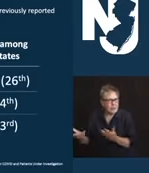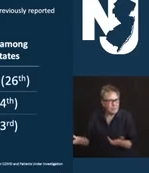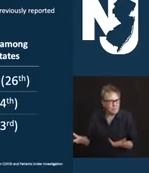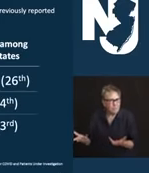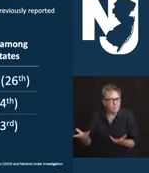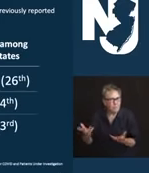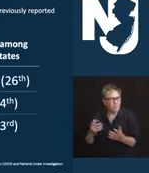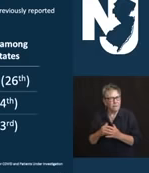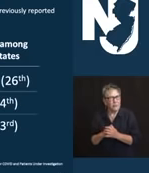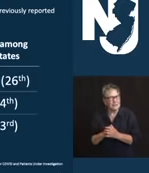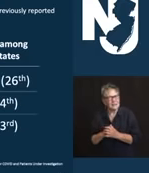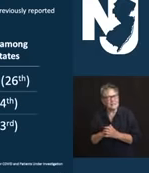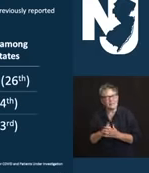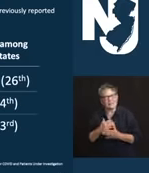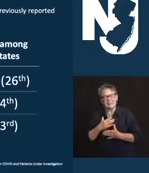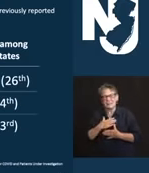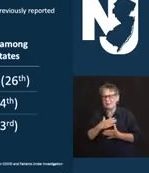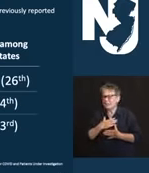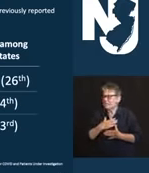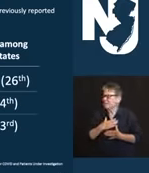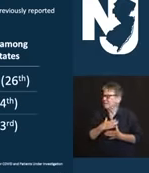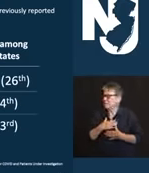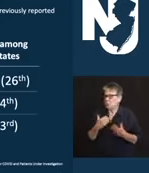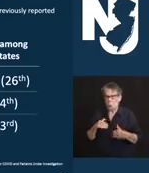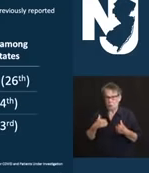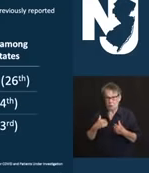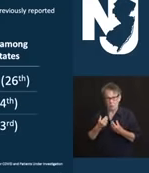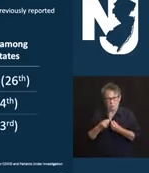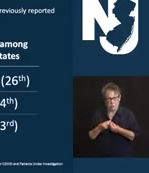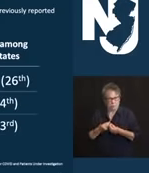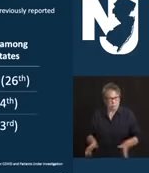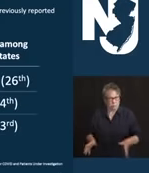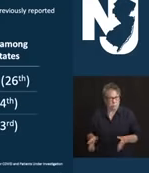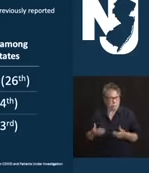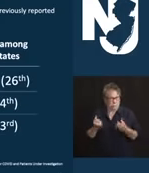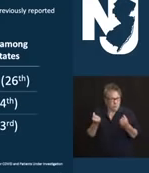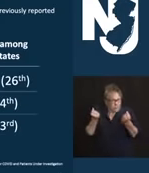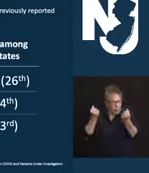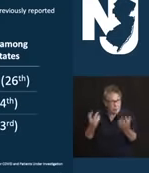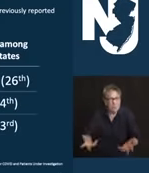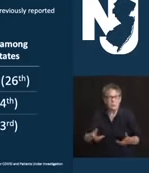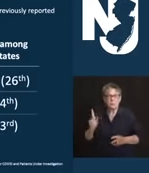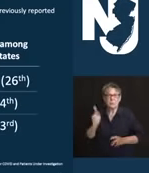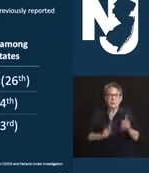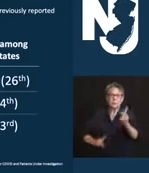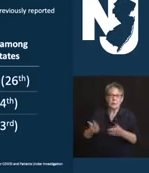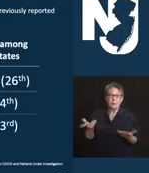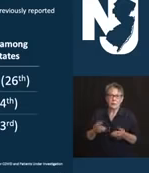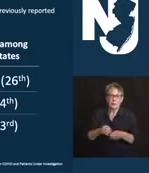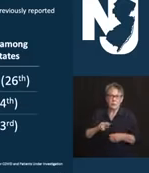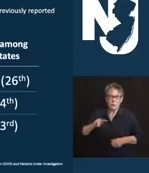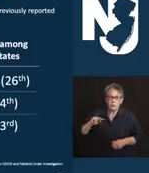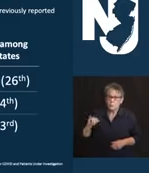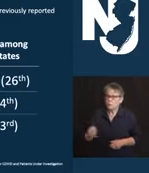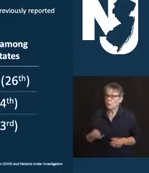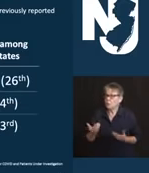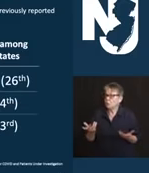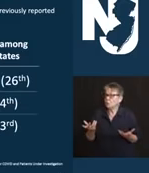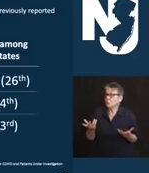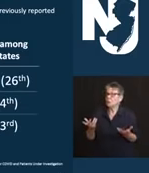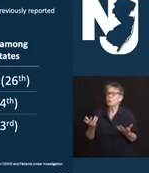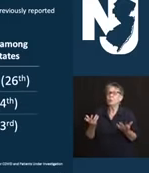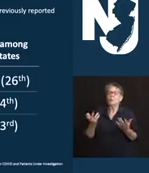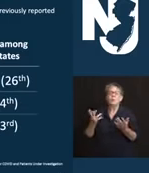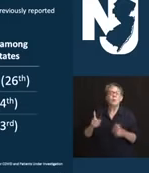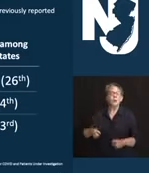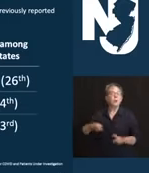our goal remains to save lives, and that starts by keeping people out of the hospital, out of the ICU, and off a ventilator